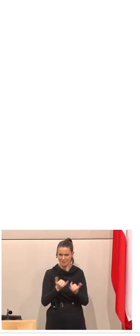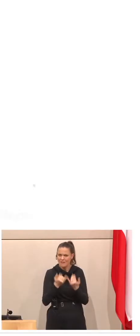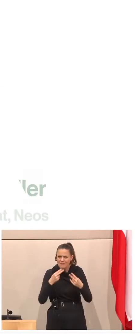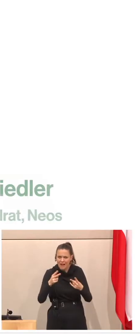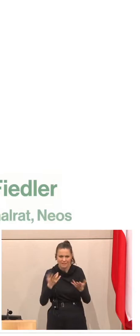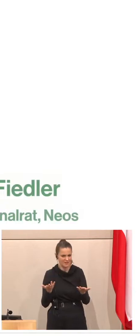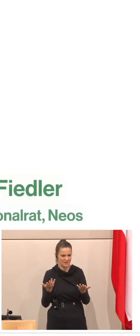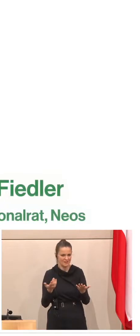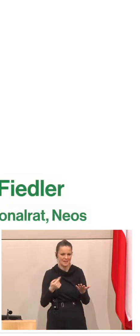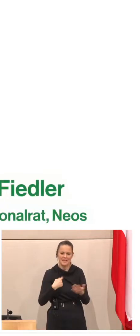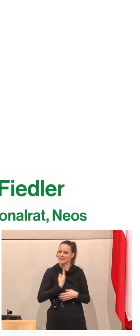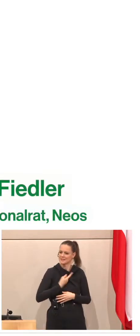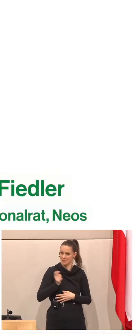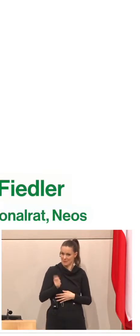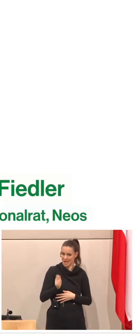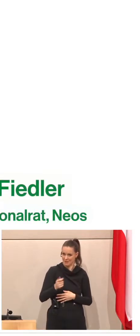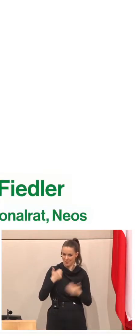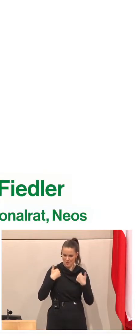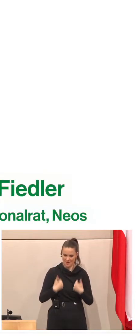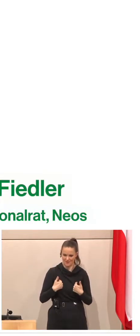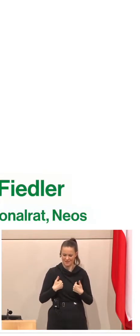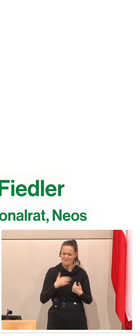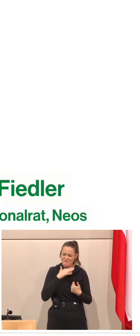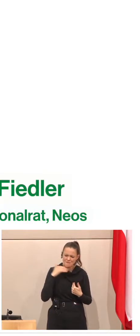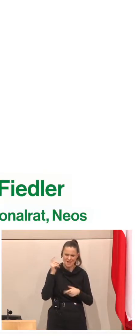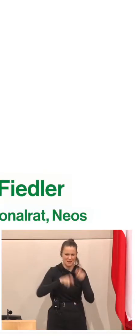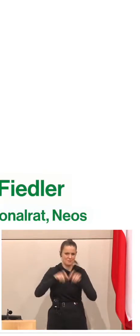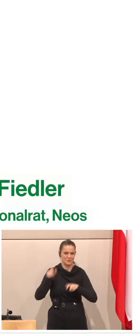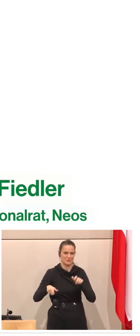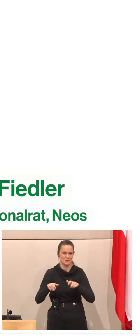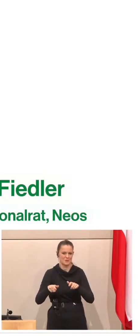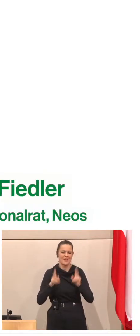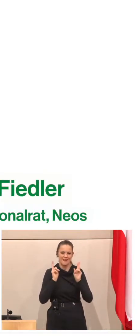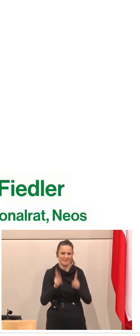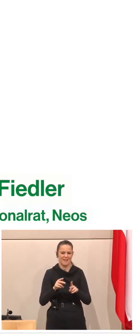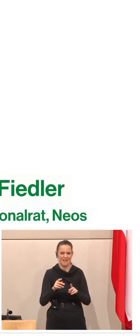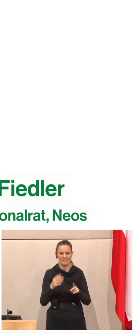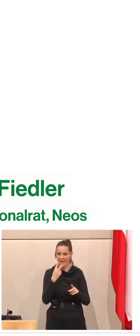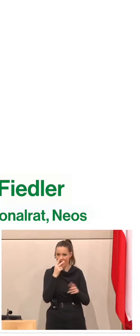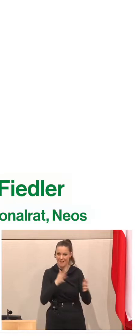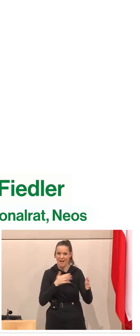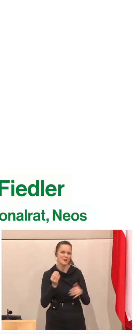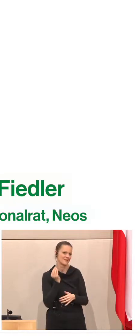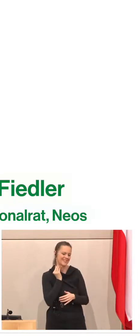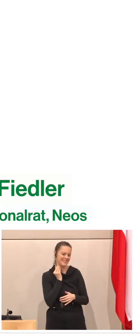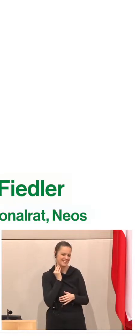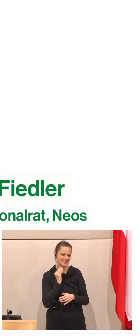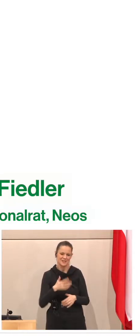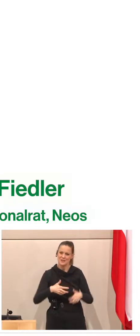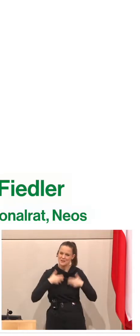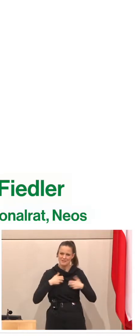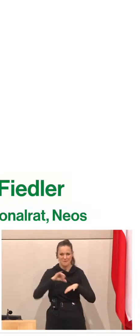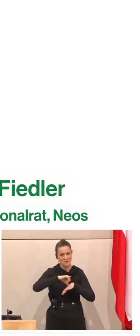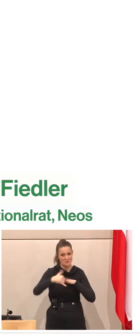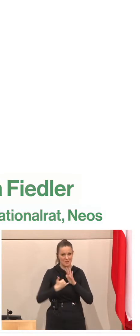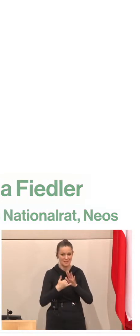Ich werde mich als Abgeordnete dafür einsetzen, dass viele Menschen in den Genuss von IHARP kommen. Und ich freue mich darauf, bei diesem Projekt mit